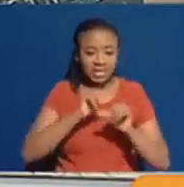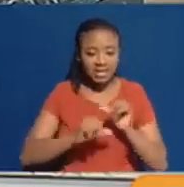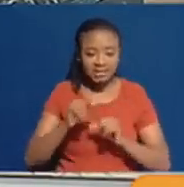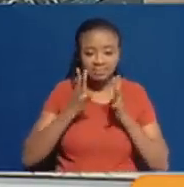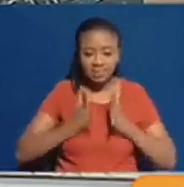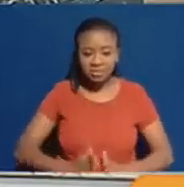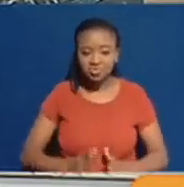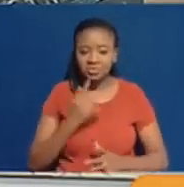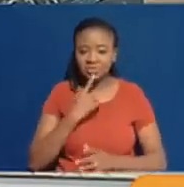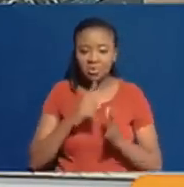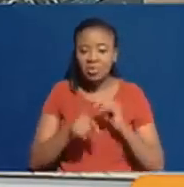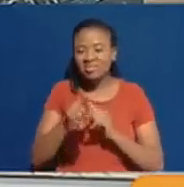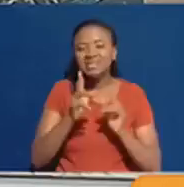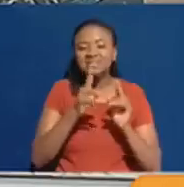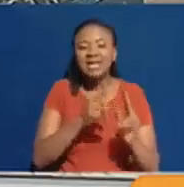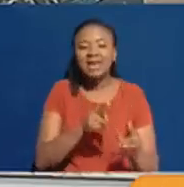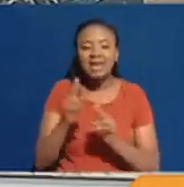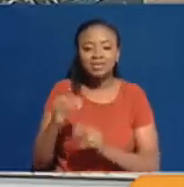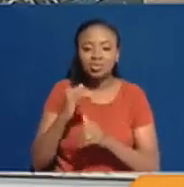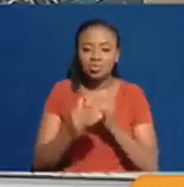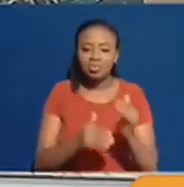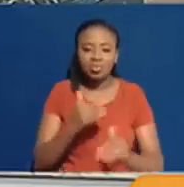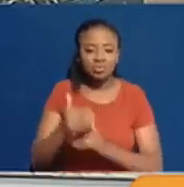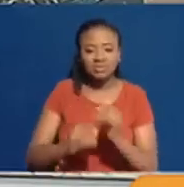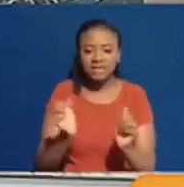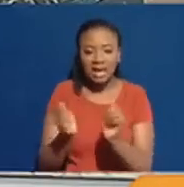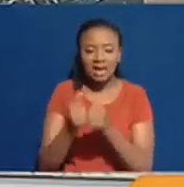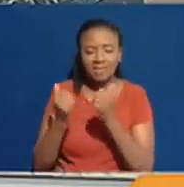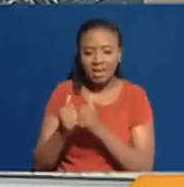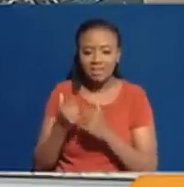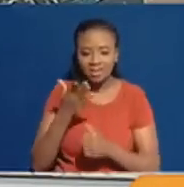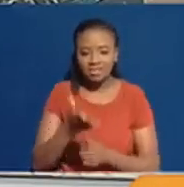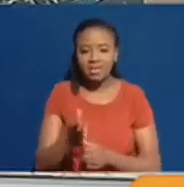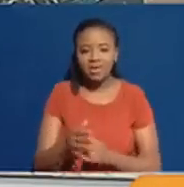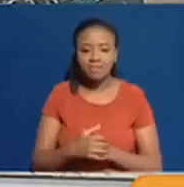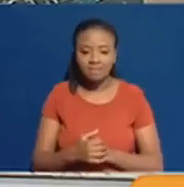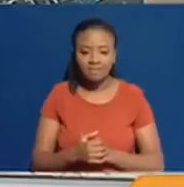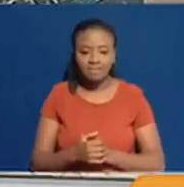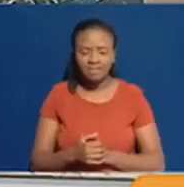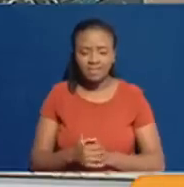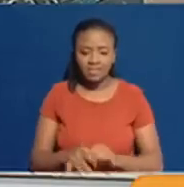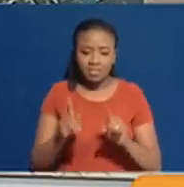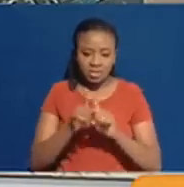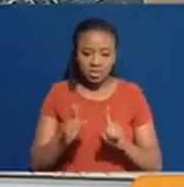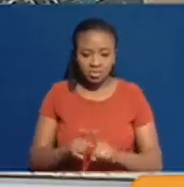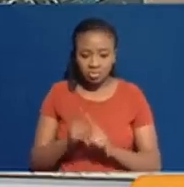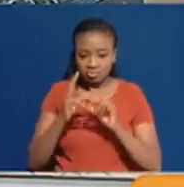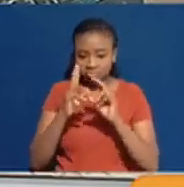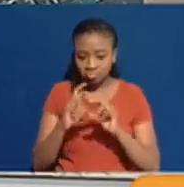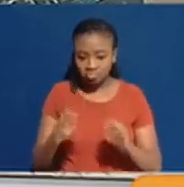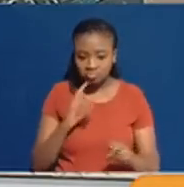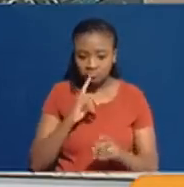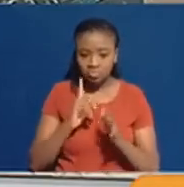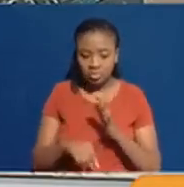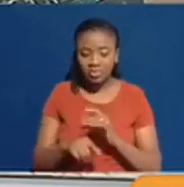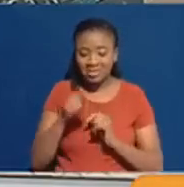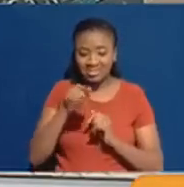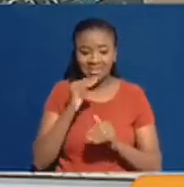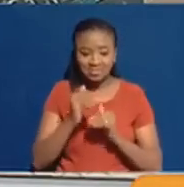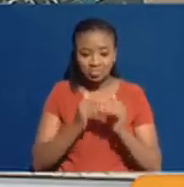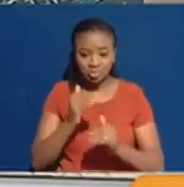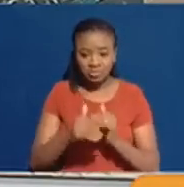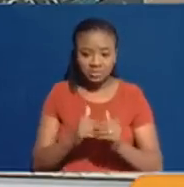a natural process occurring in the lake called upwelling. And as Laura Otieno reports, the upwelling has